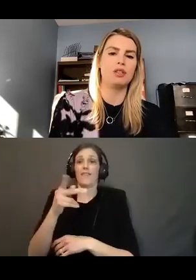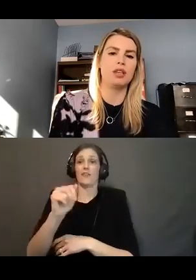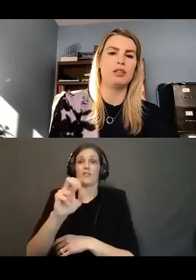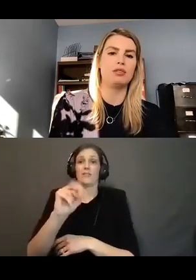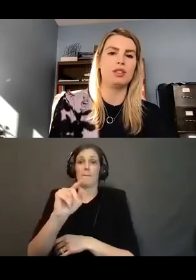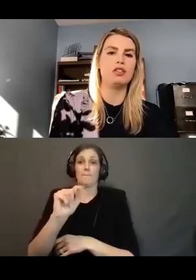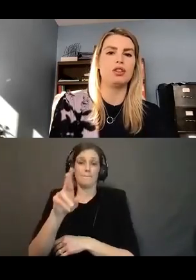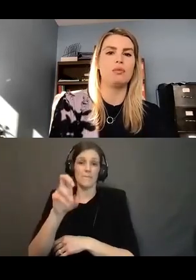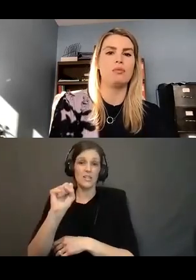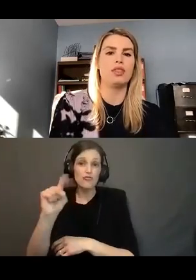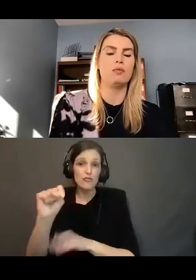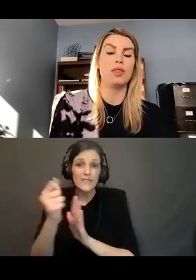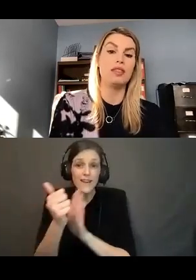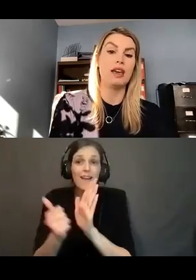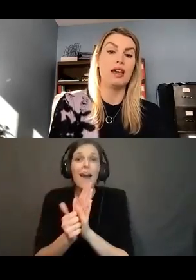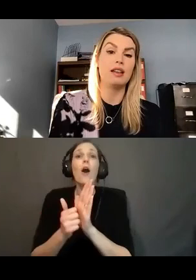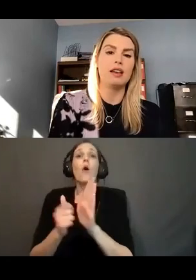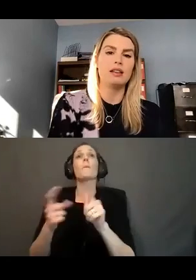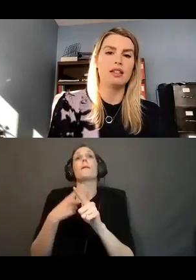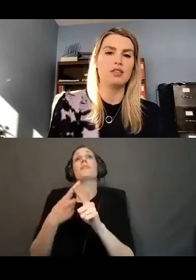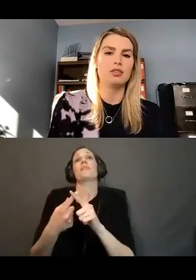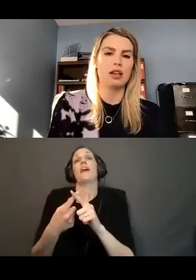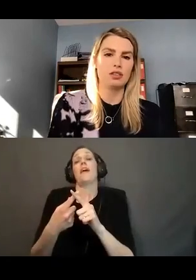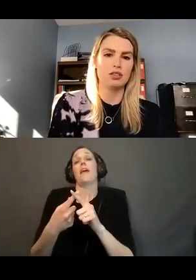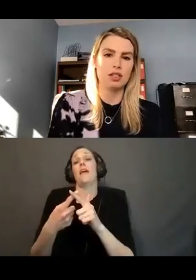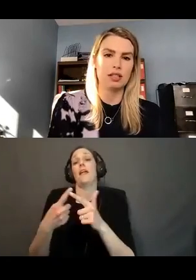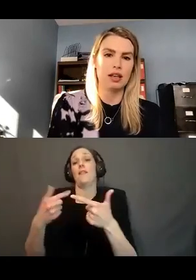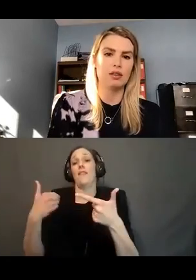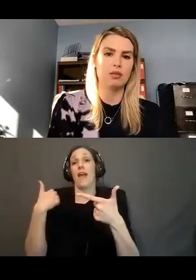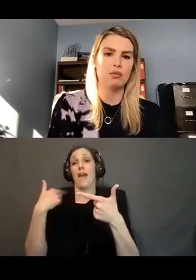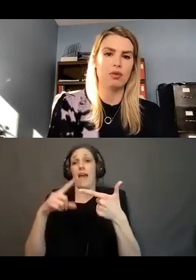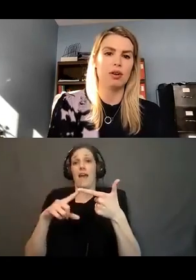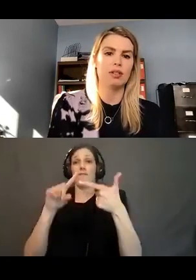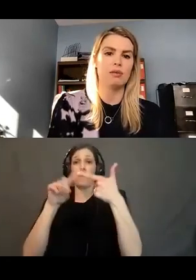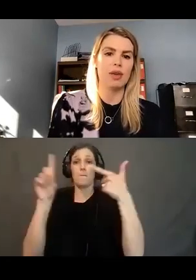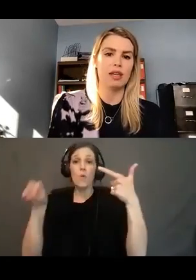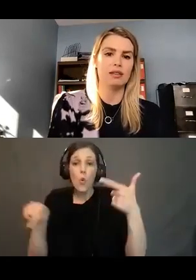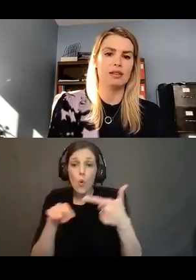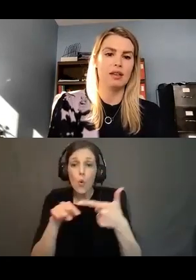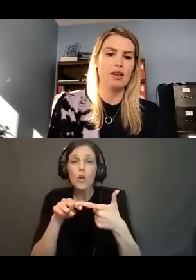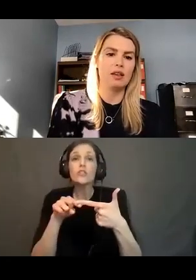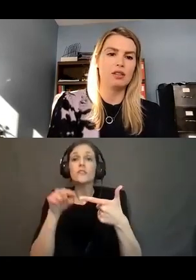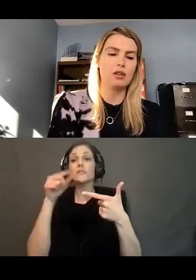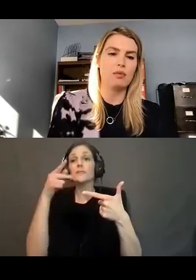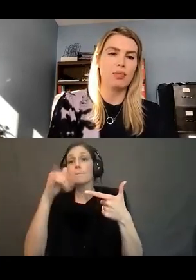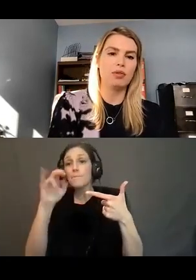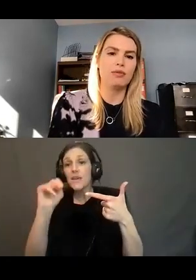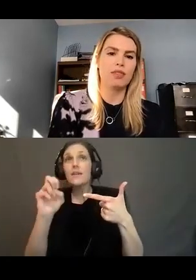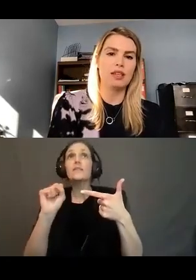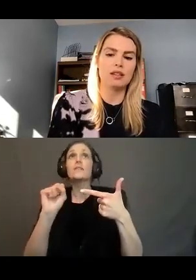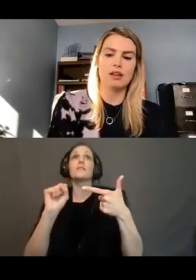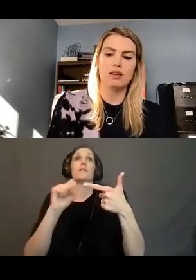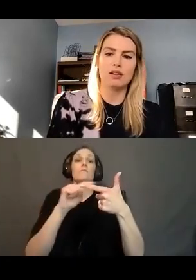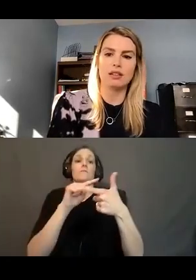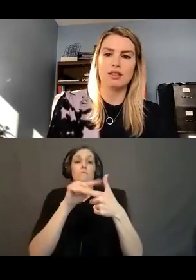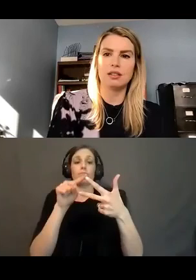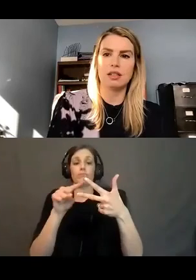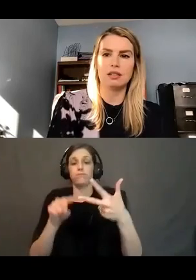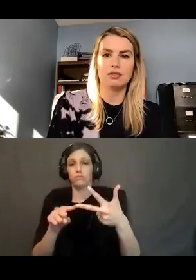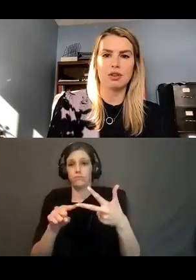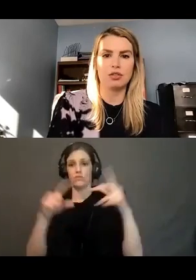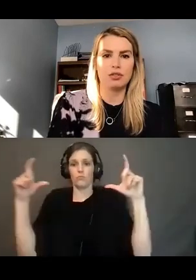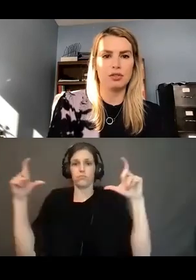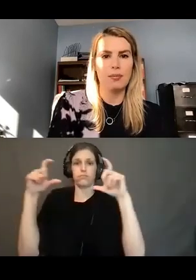the particular teacher, but then within that, teachers actually design their own boards and pins. So both of these are nested